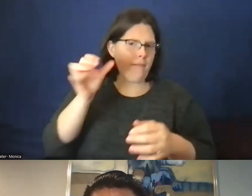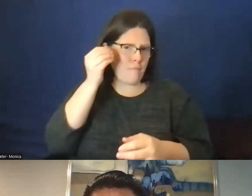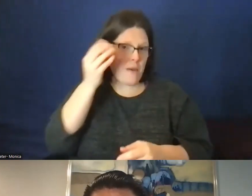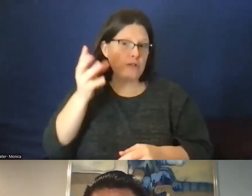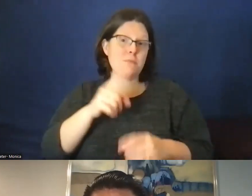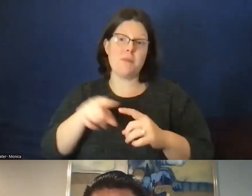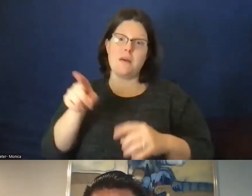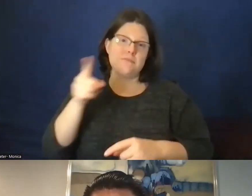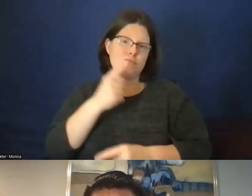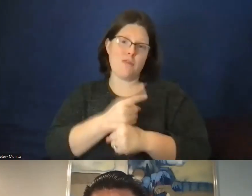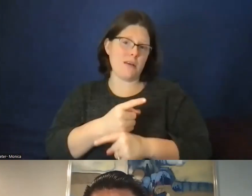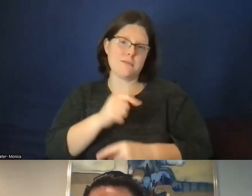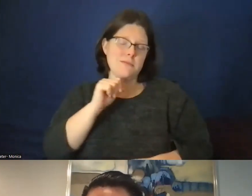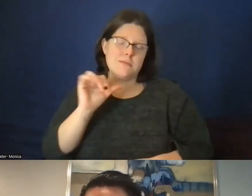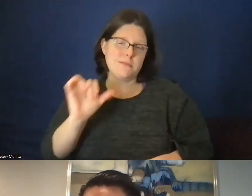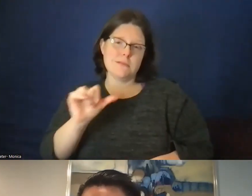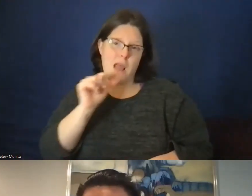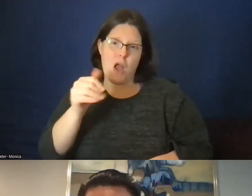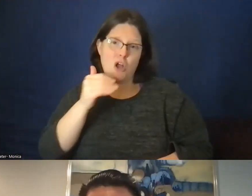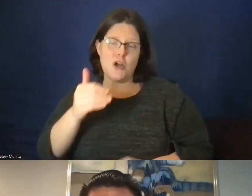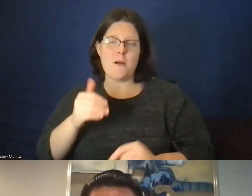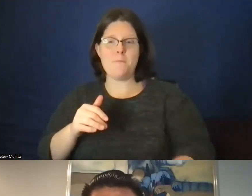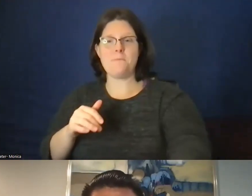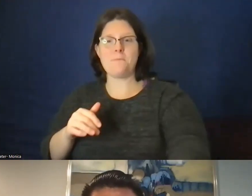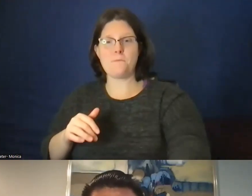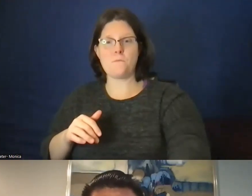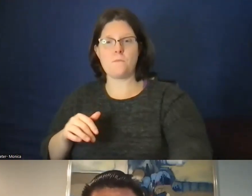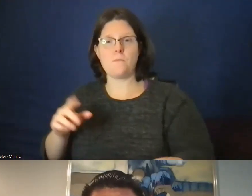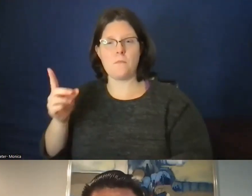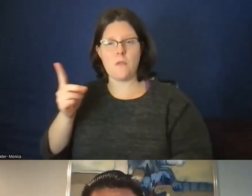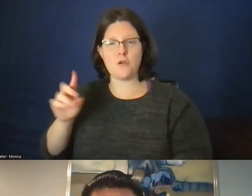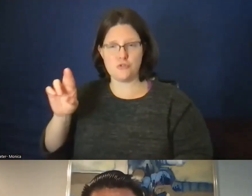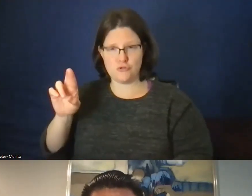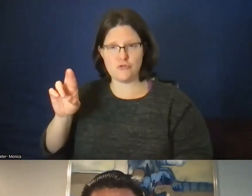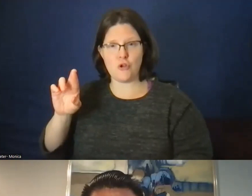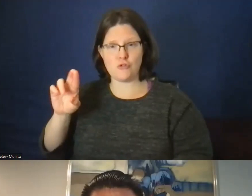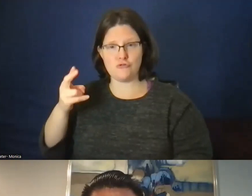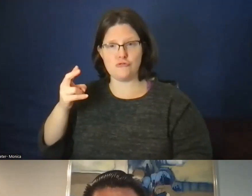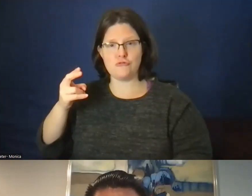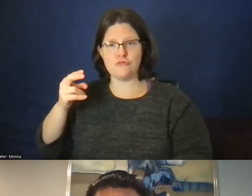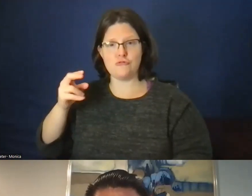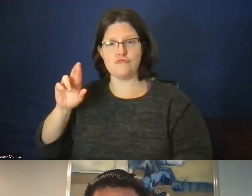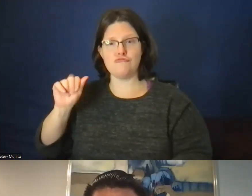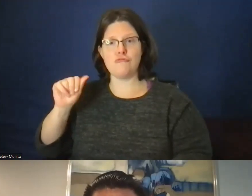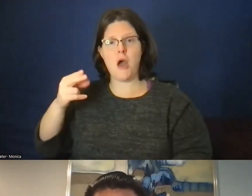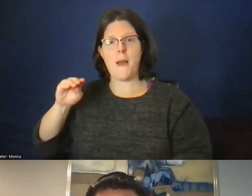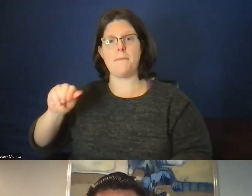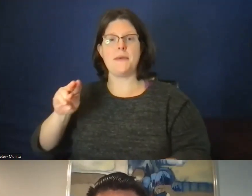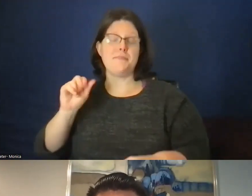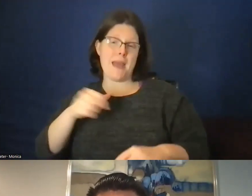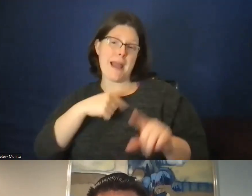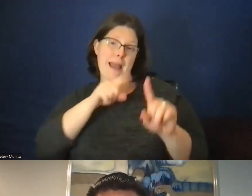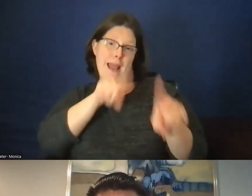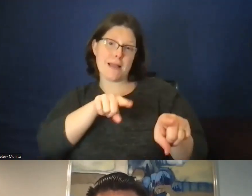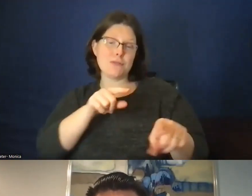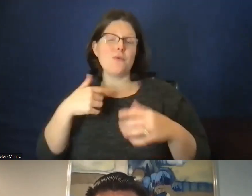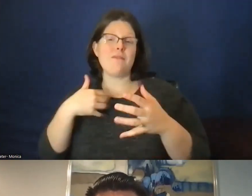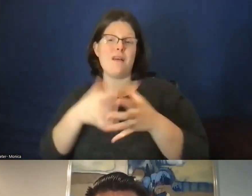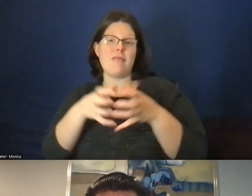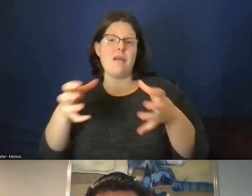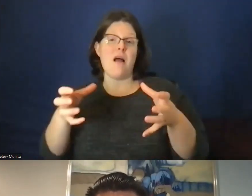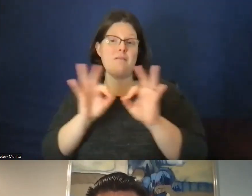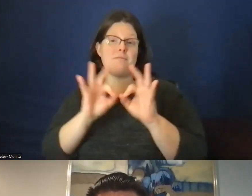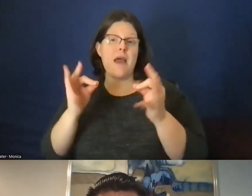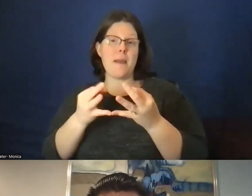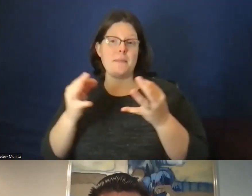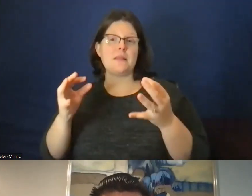no good sentiment. Yeah, I can answer that question because the trouble is that we have a lot of studies perinatal